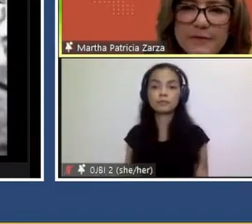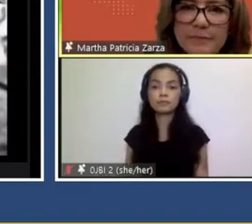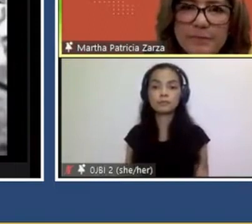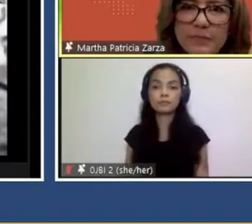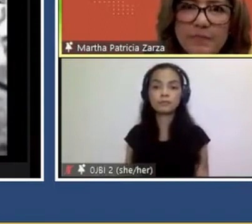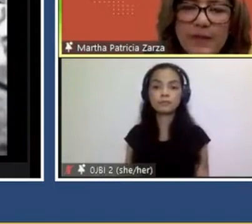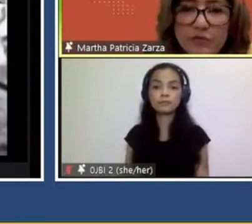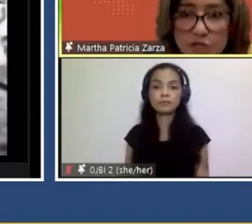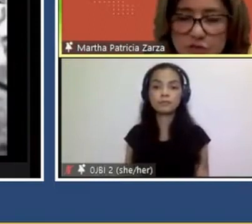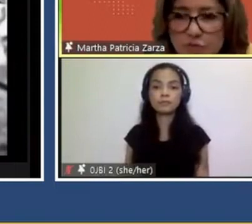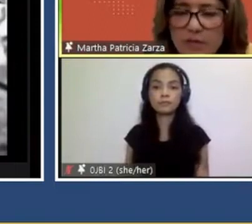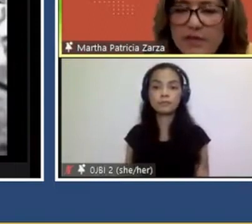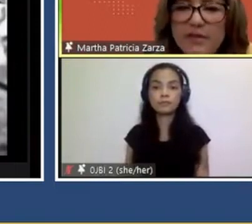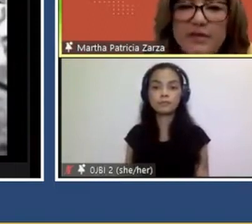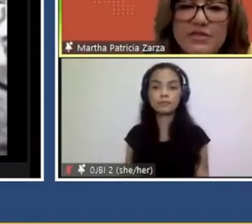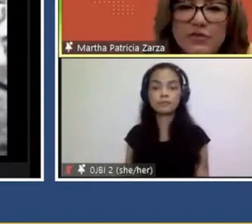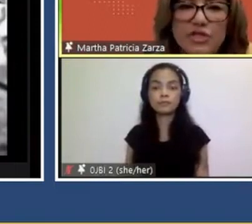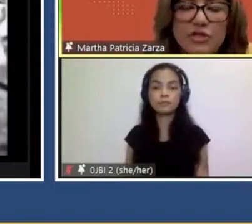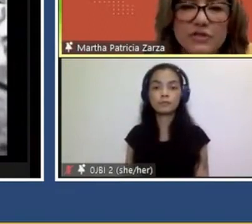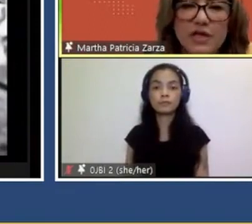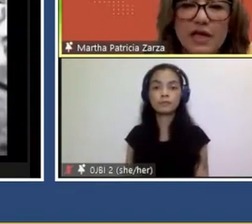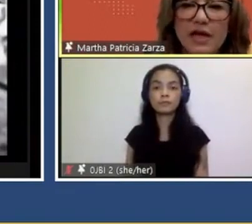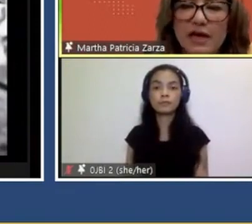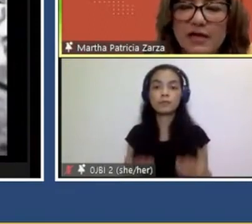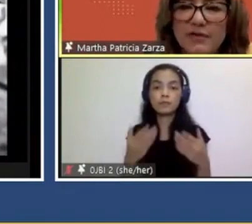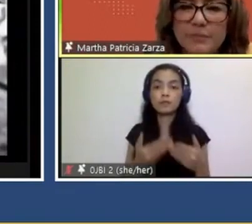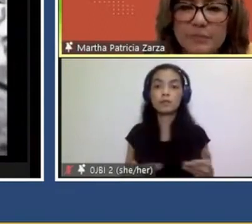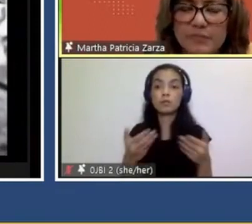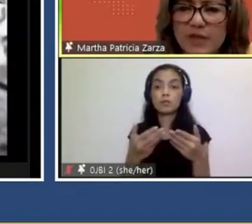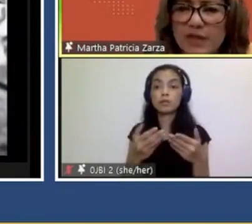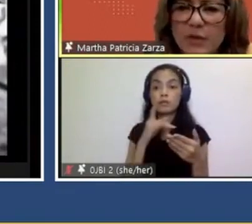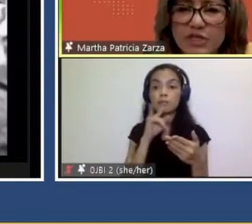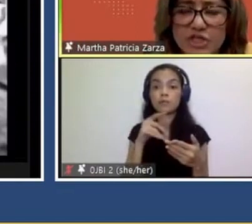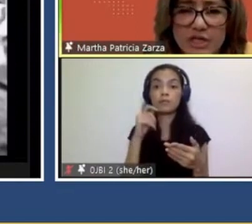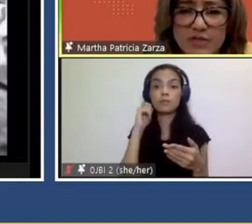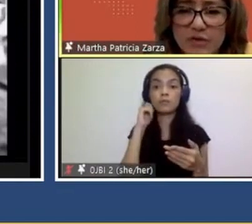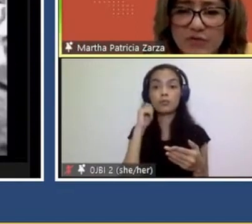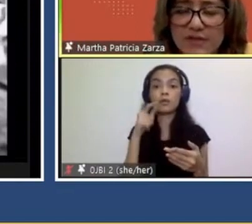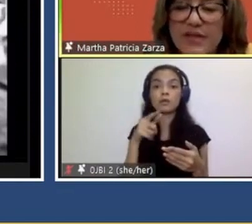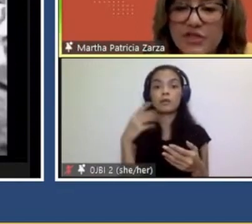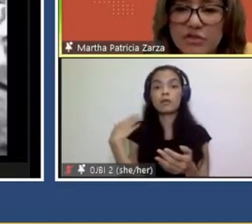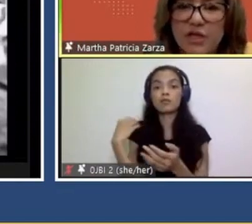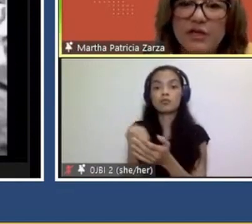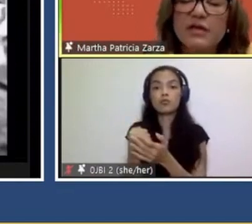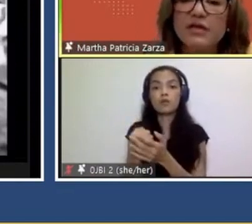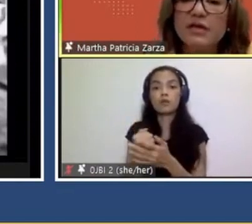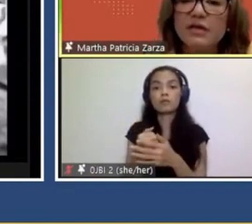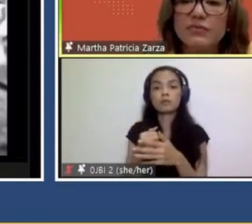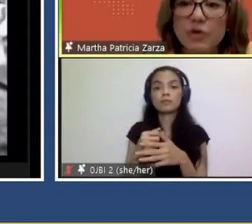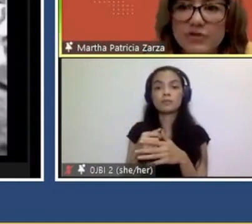these conditions, women in these conditions are the one in charge of the